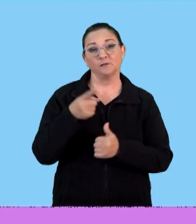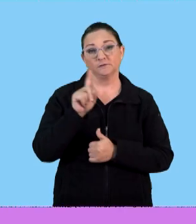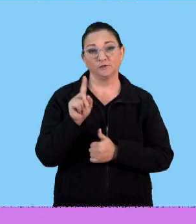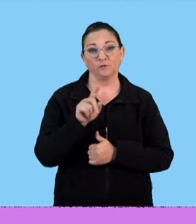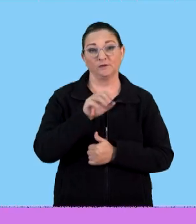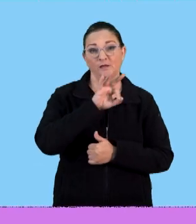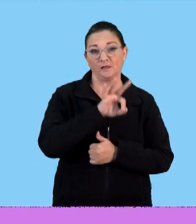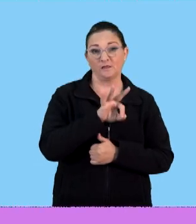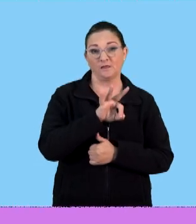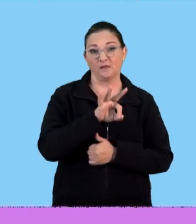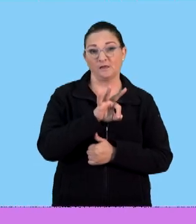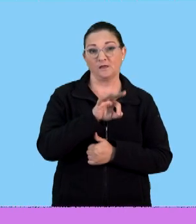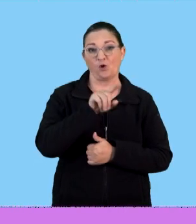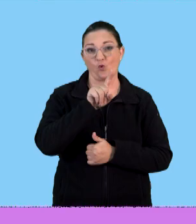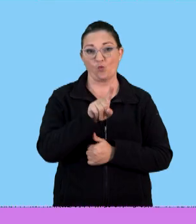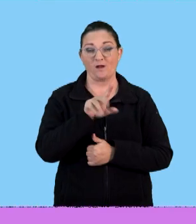of